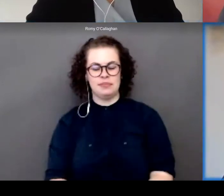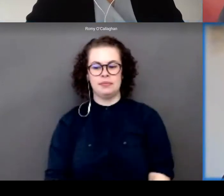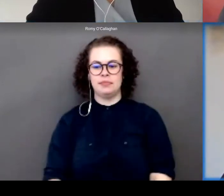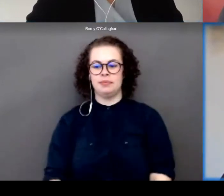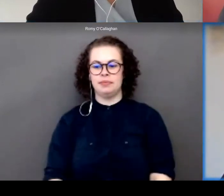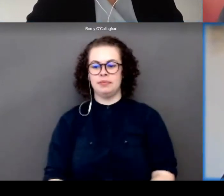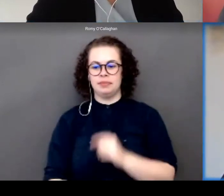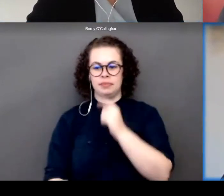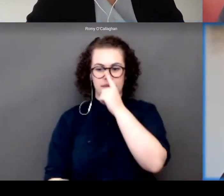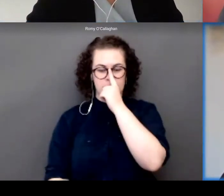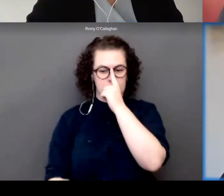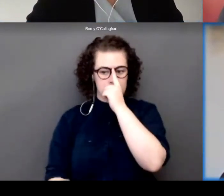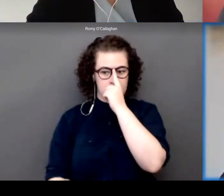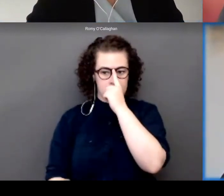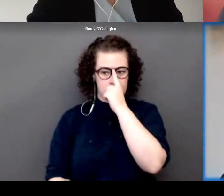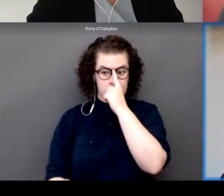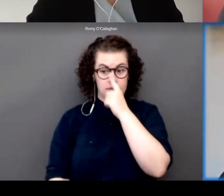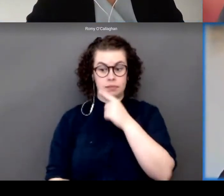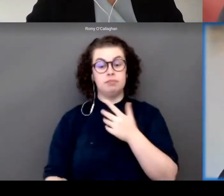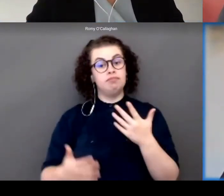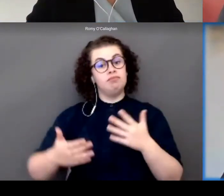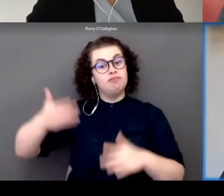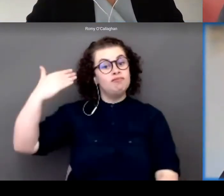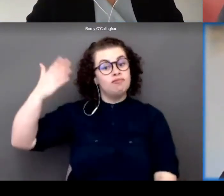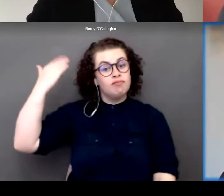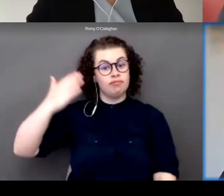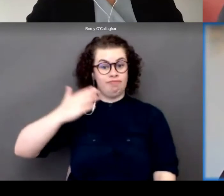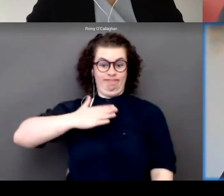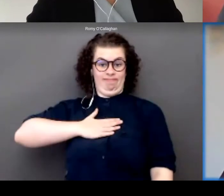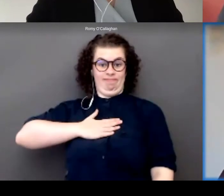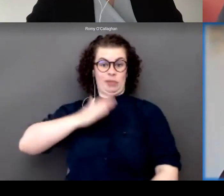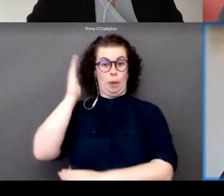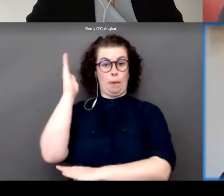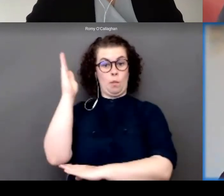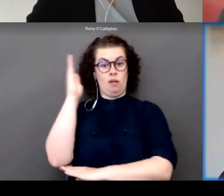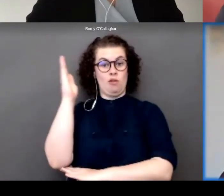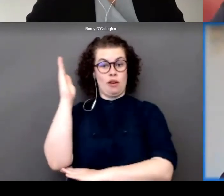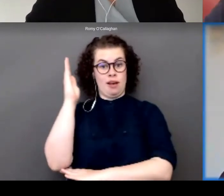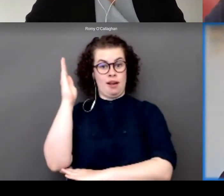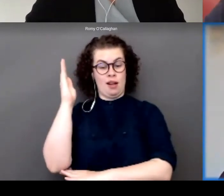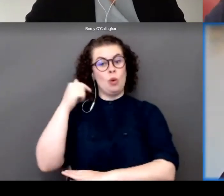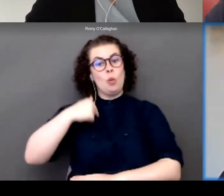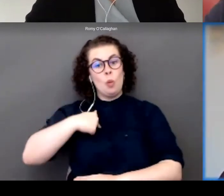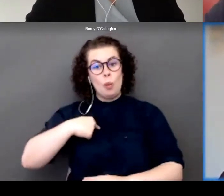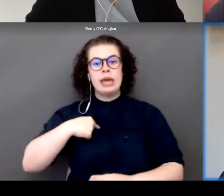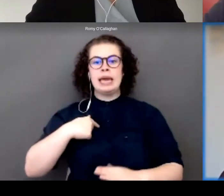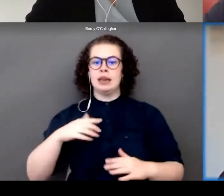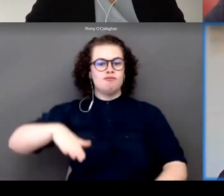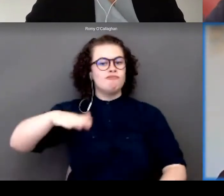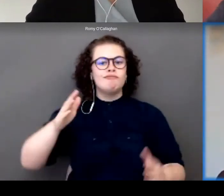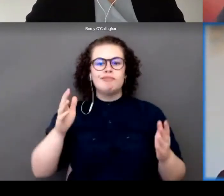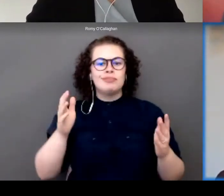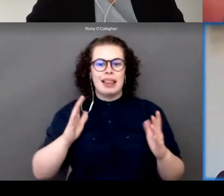historically, our European city grew up with the idea of square, let's